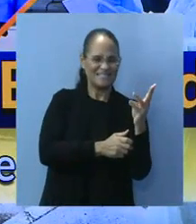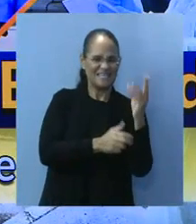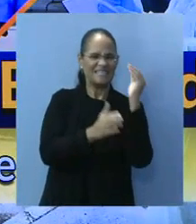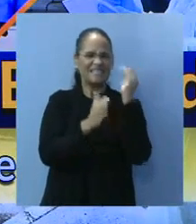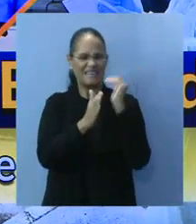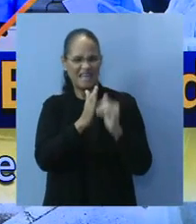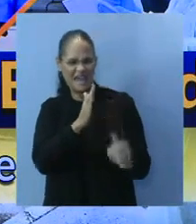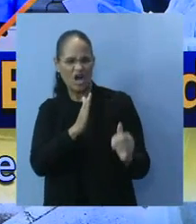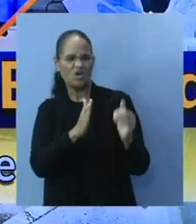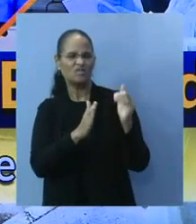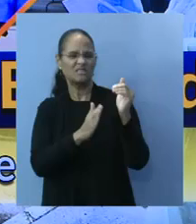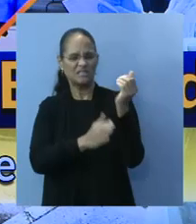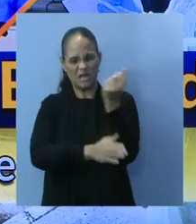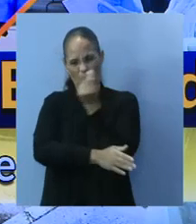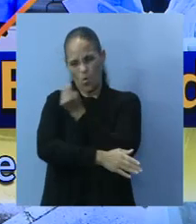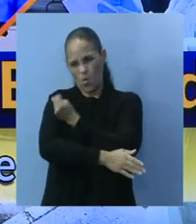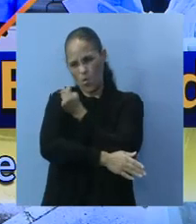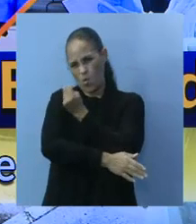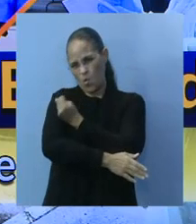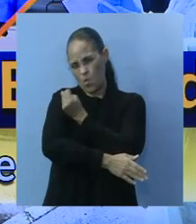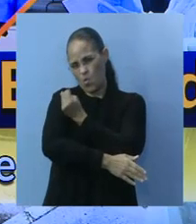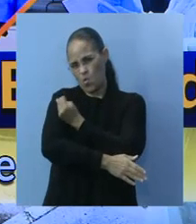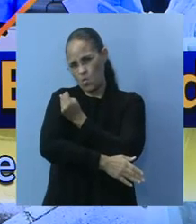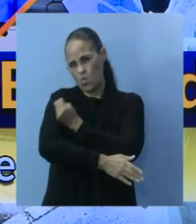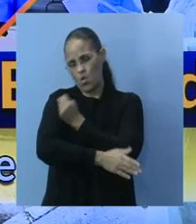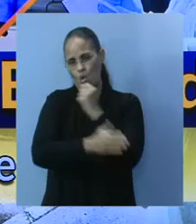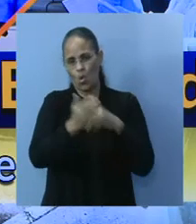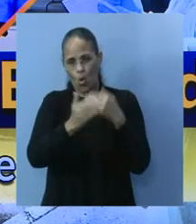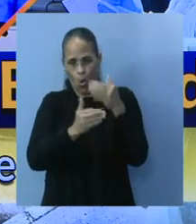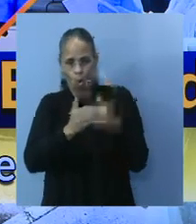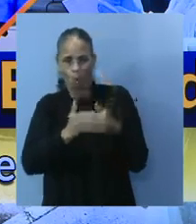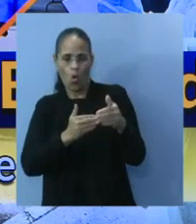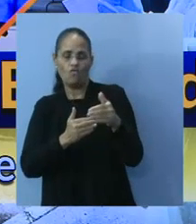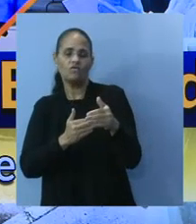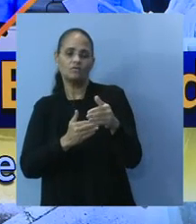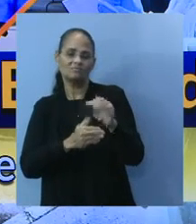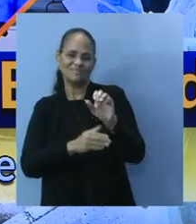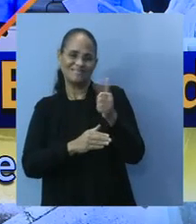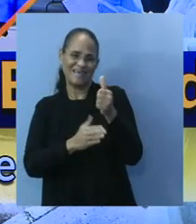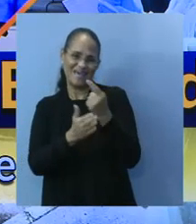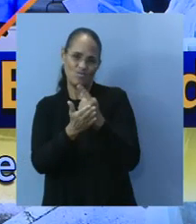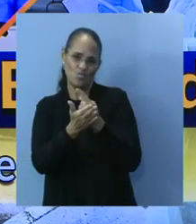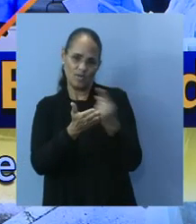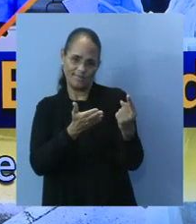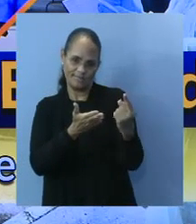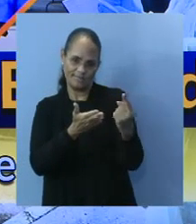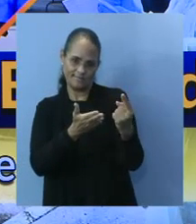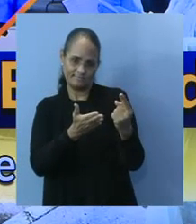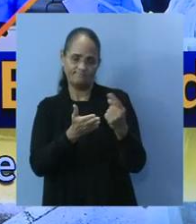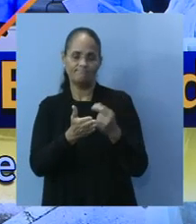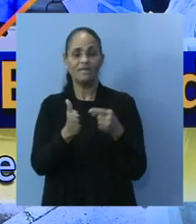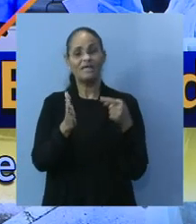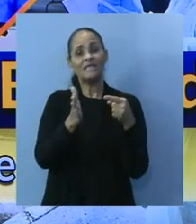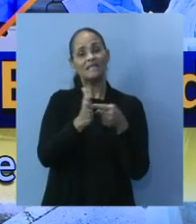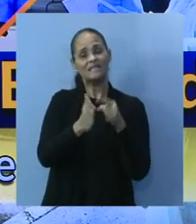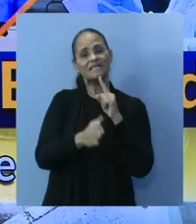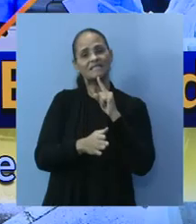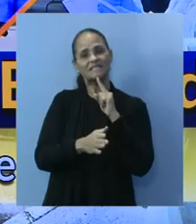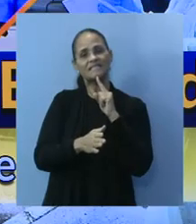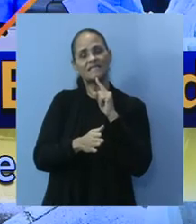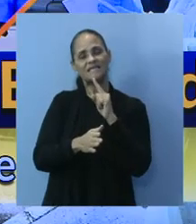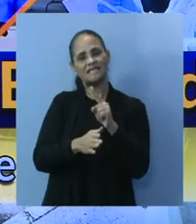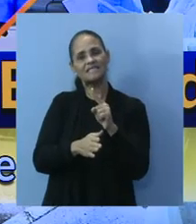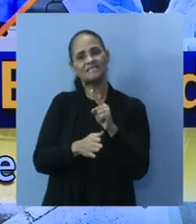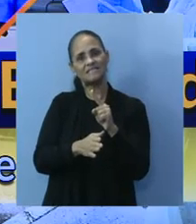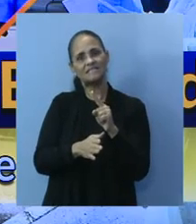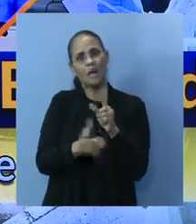36,000 doses of vaccine over the next 10 weeks. This is an